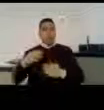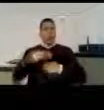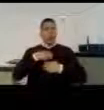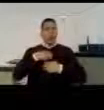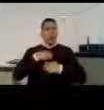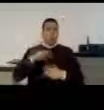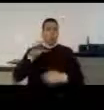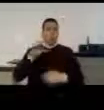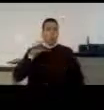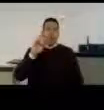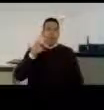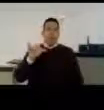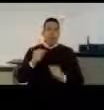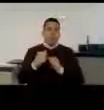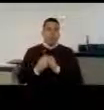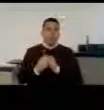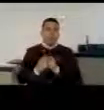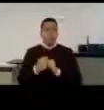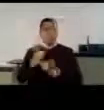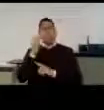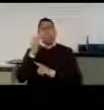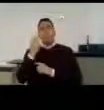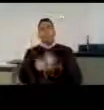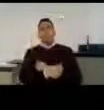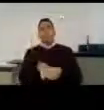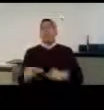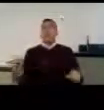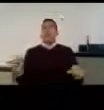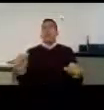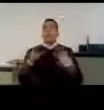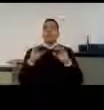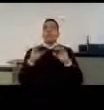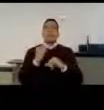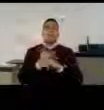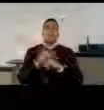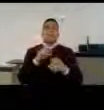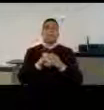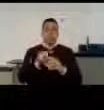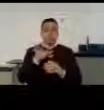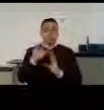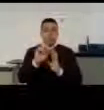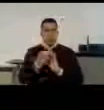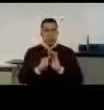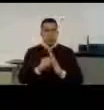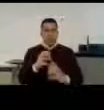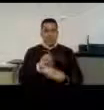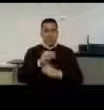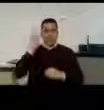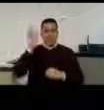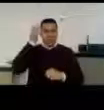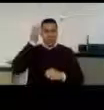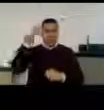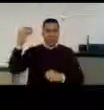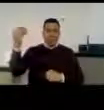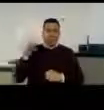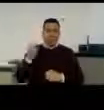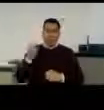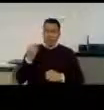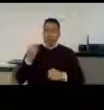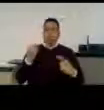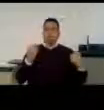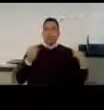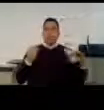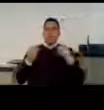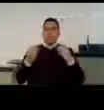your schools receive federal funding. Any entity in your state, in your communities that receives federal funding, this is the commitment